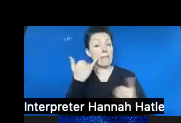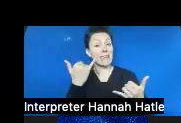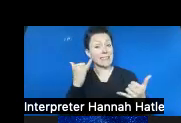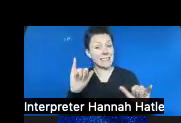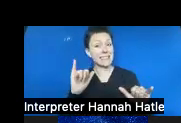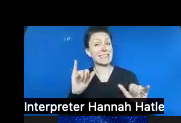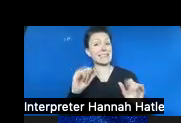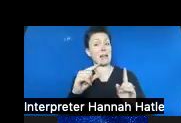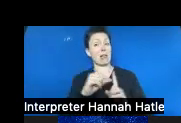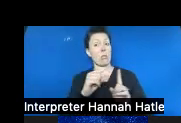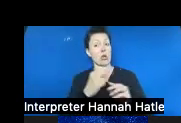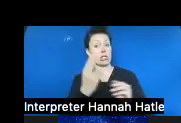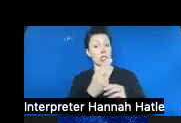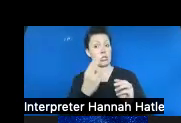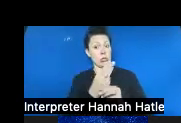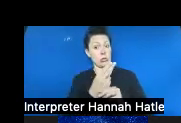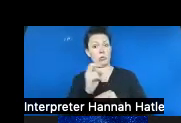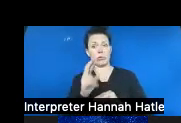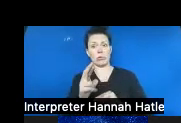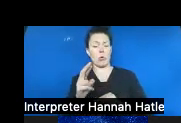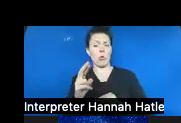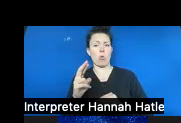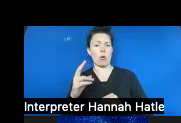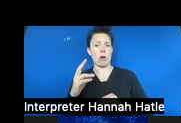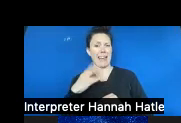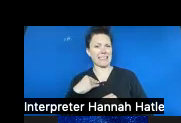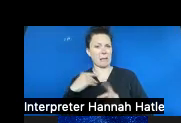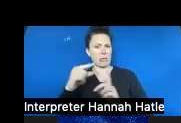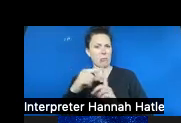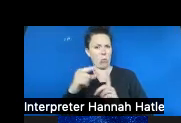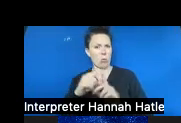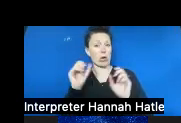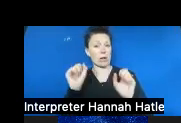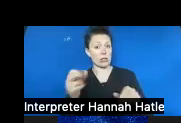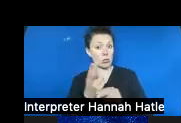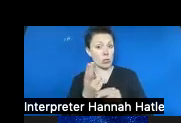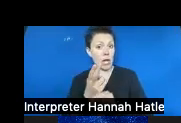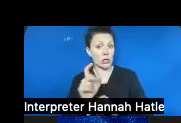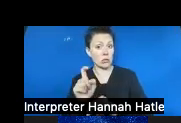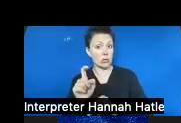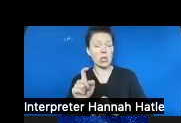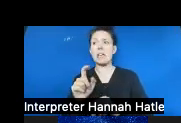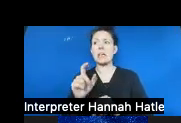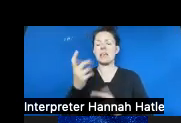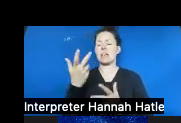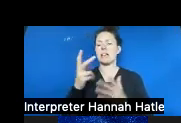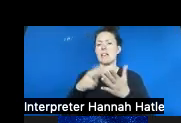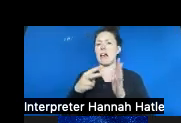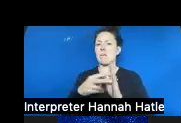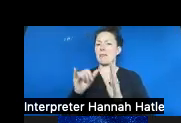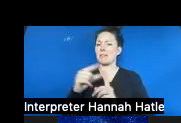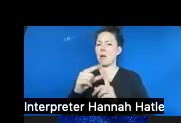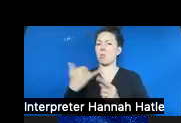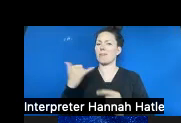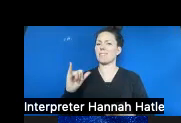still acceptable or just in general? Yeah, I guess still acceptable because